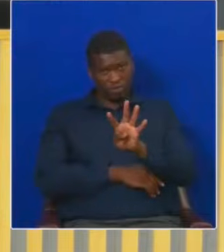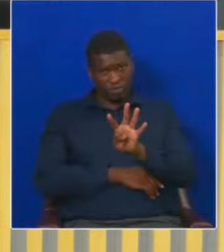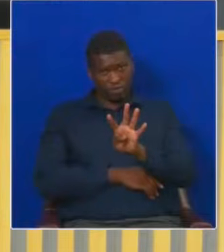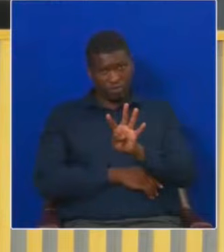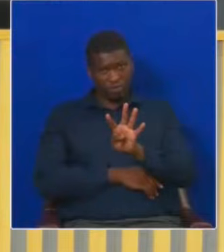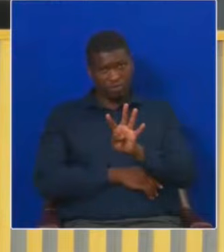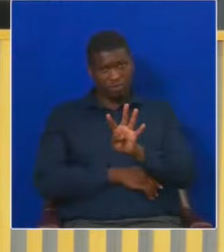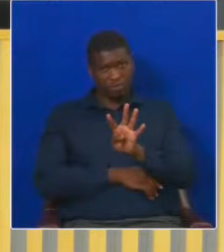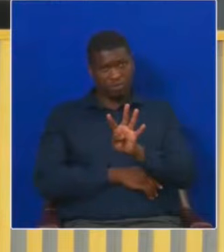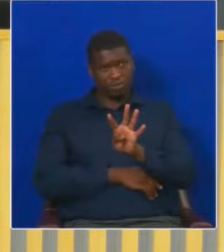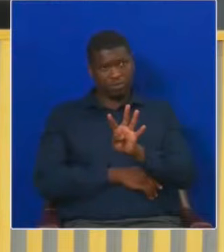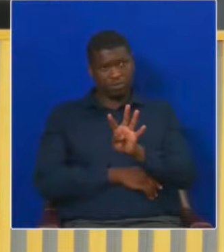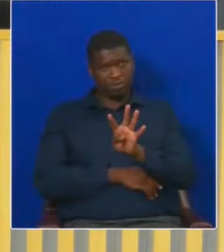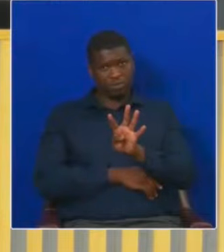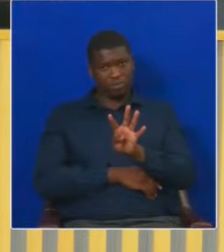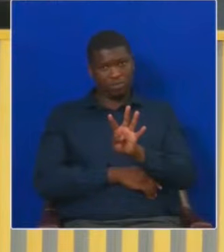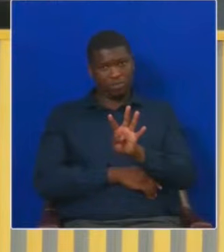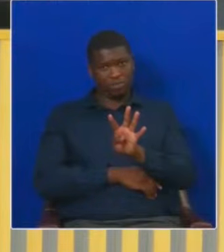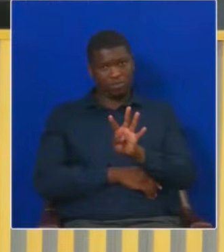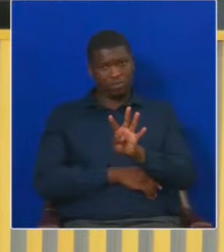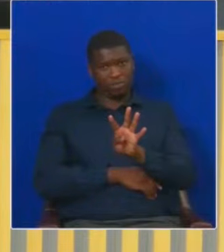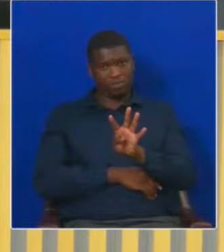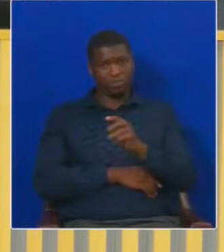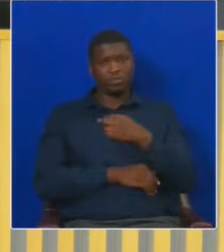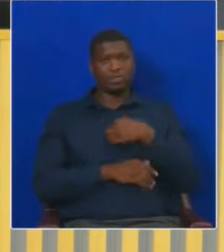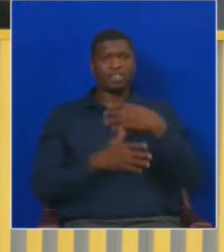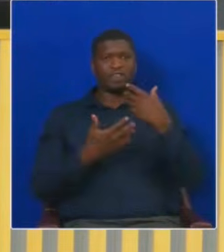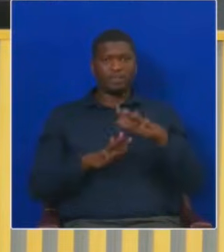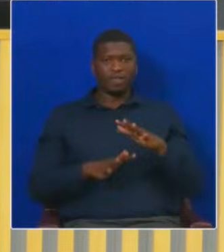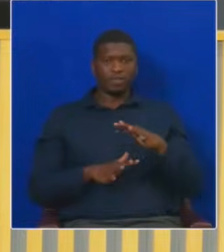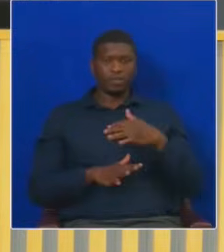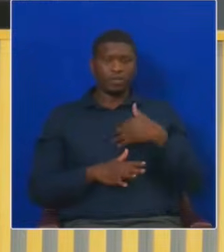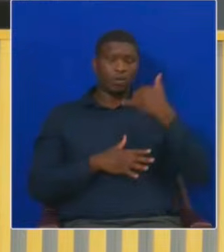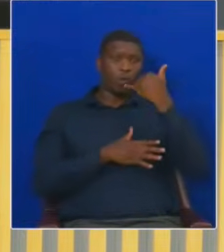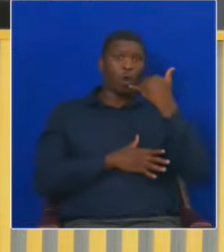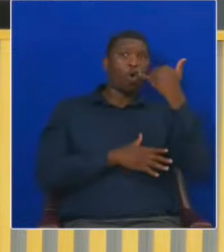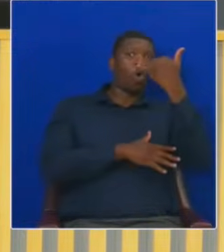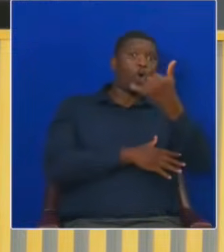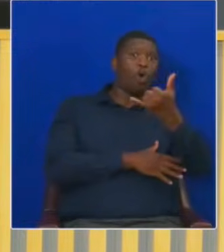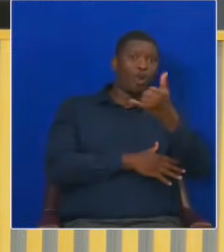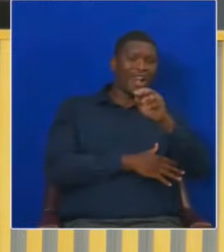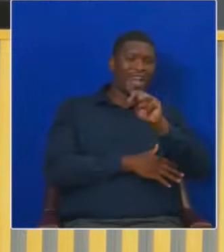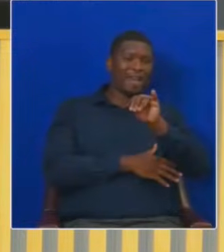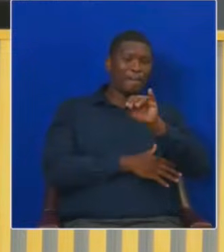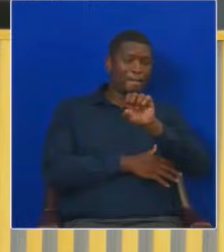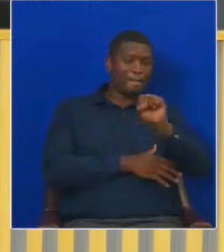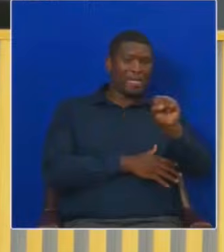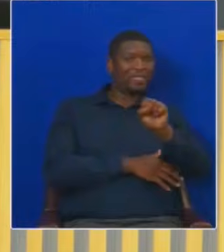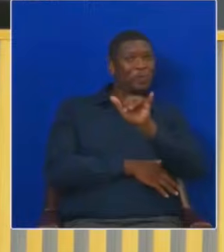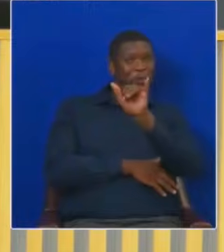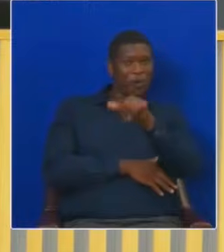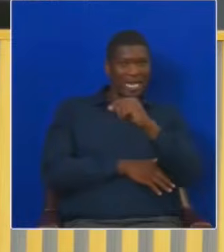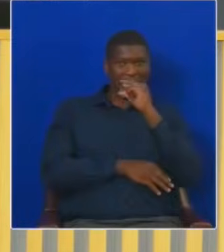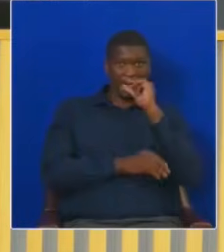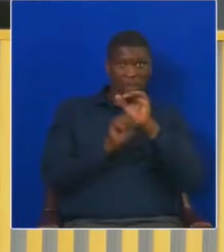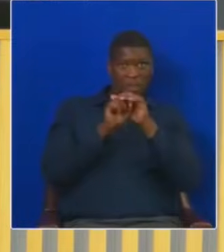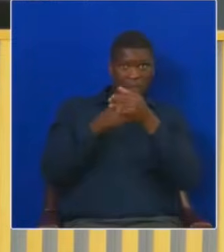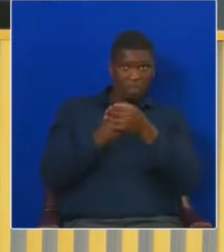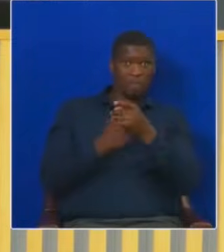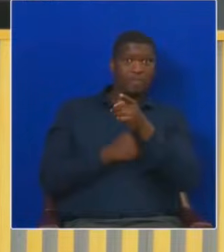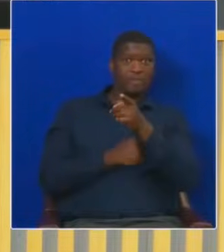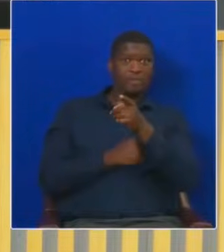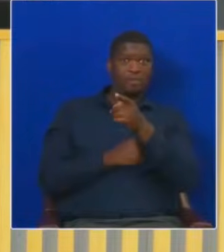I called Ms. Y at the unit P4 to come and collect the tracksuits